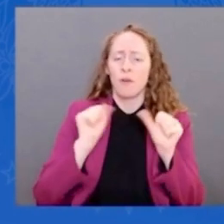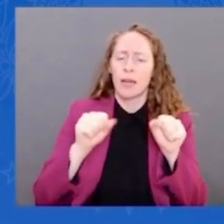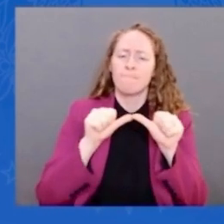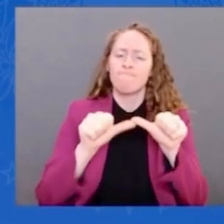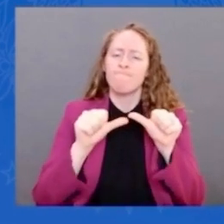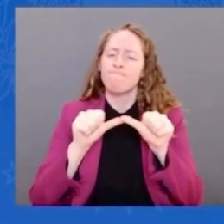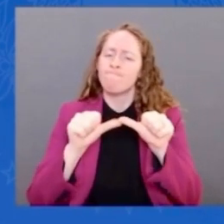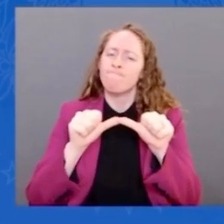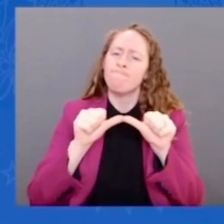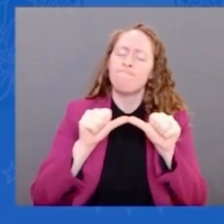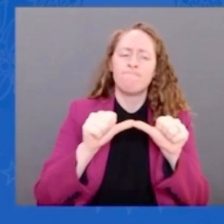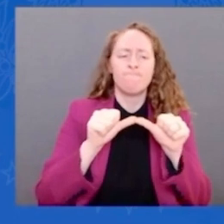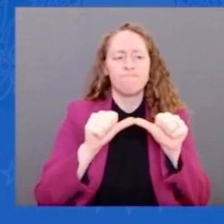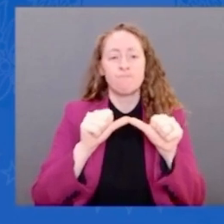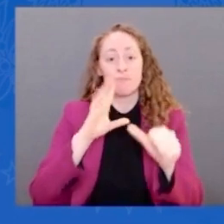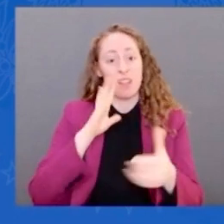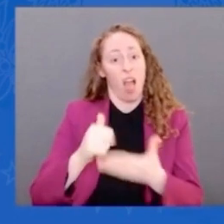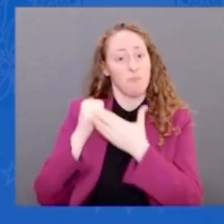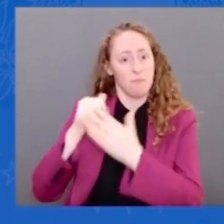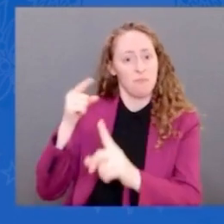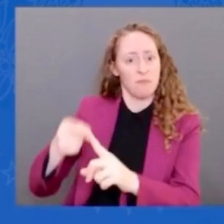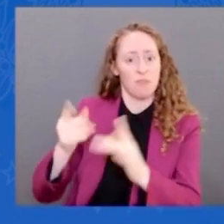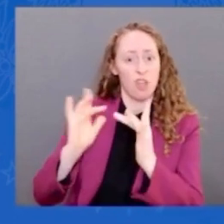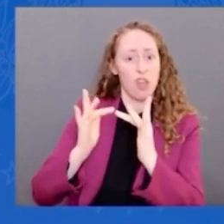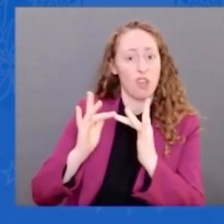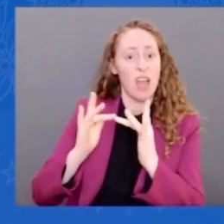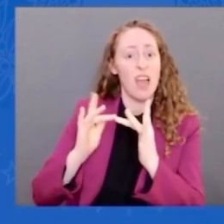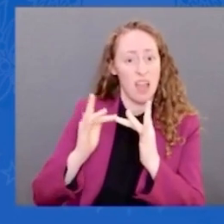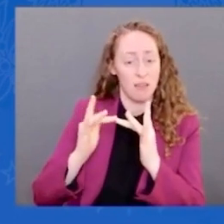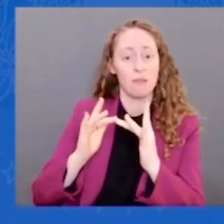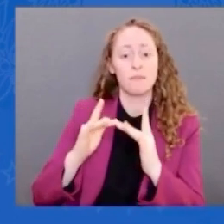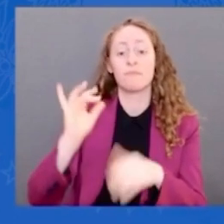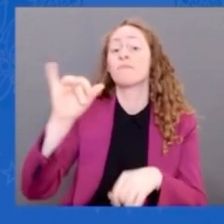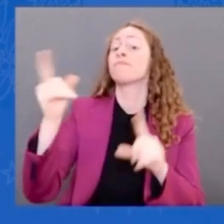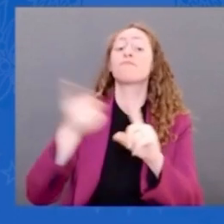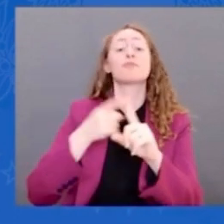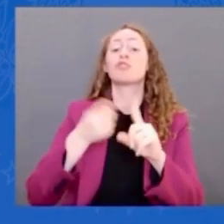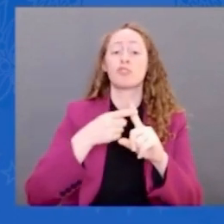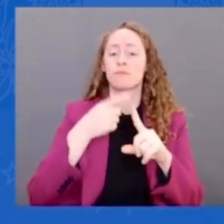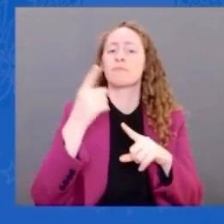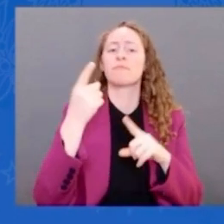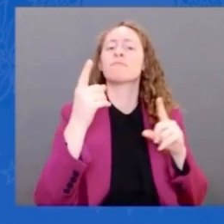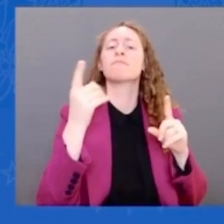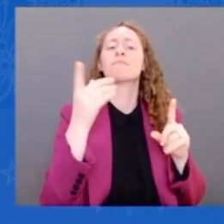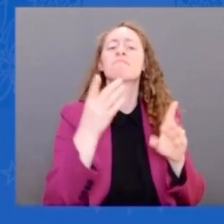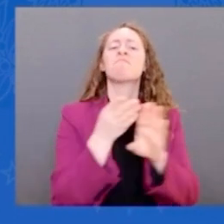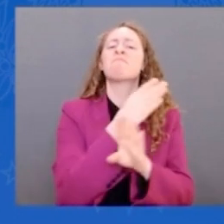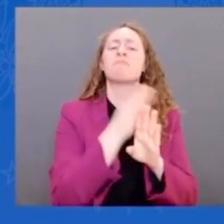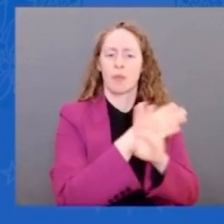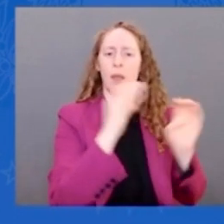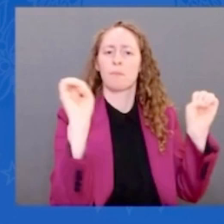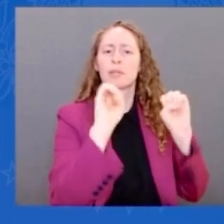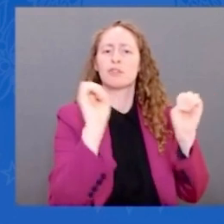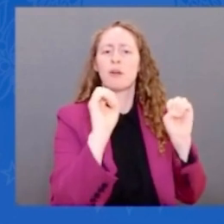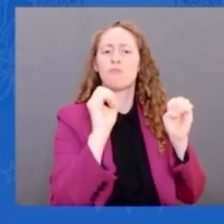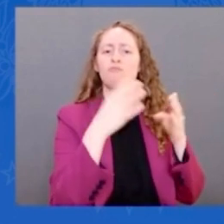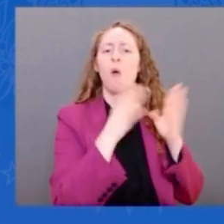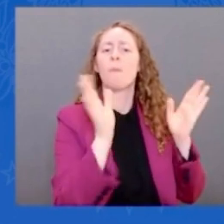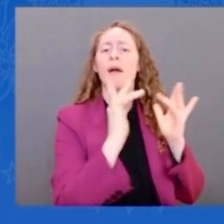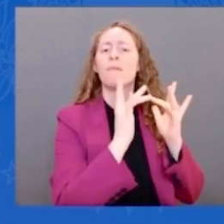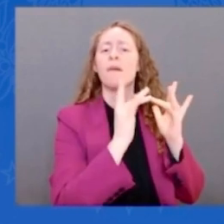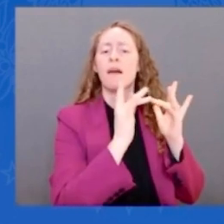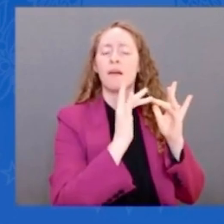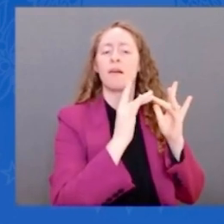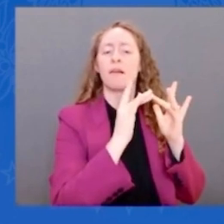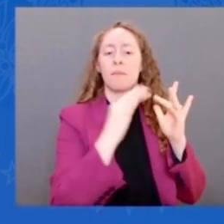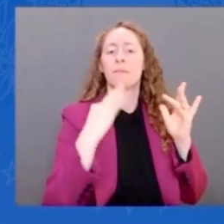benefit and now the affordable connectivity program, the burden of paying for this essential